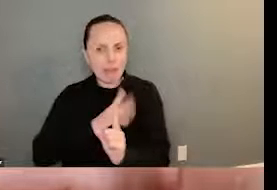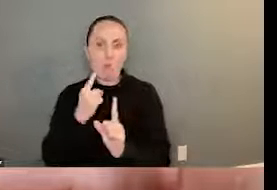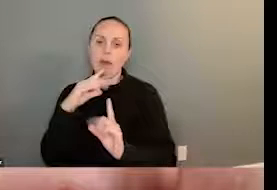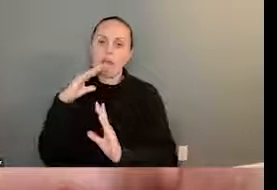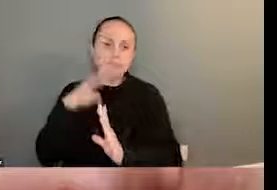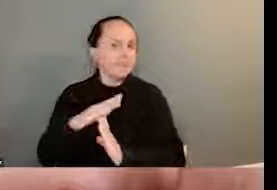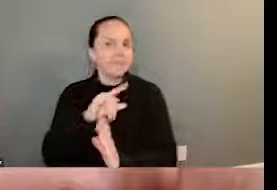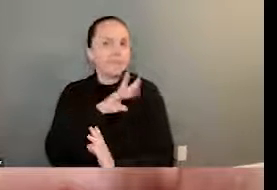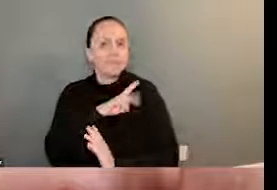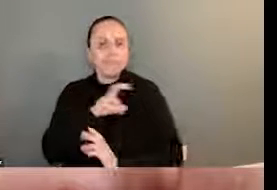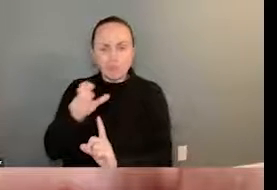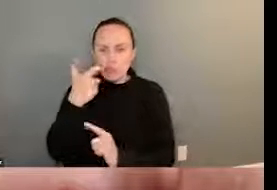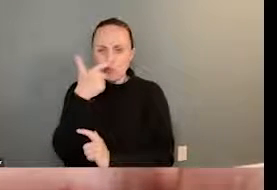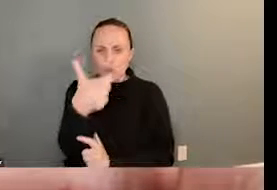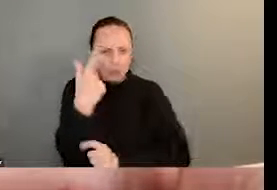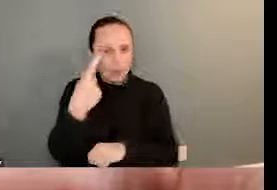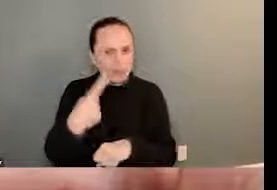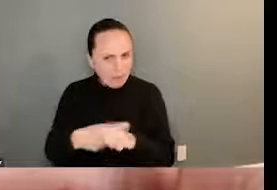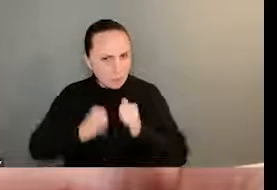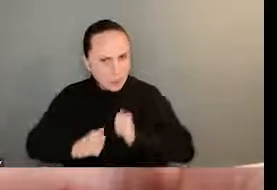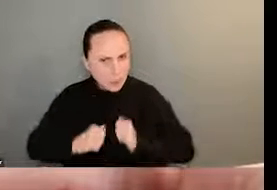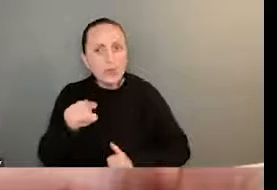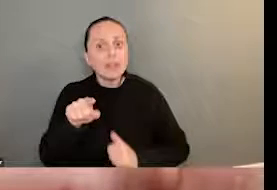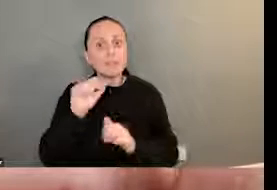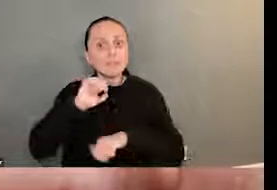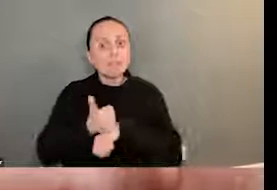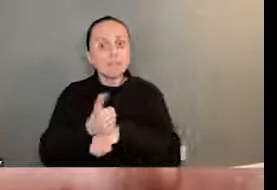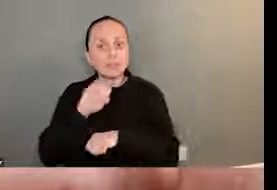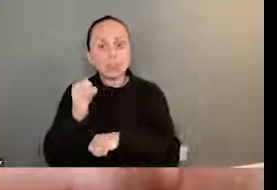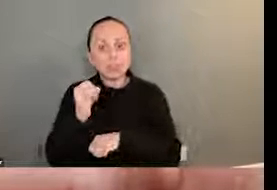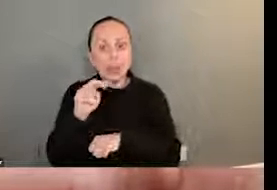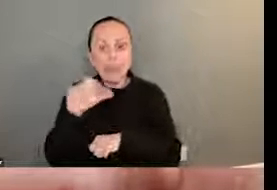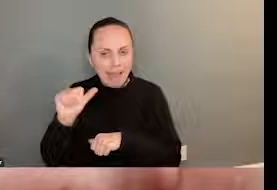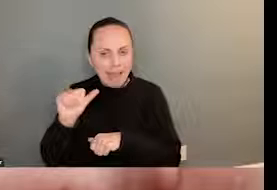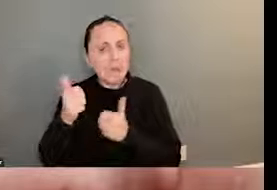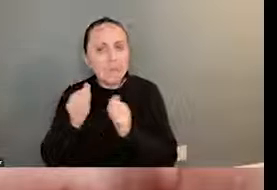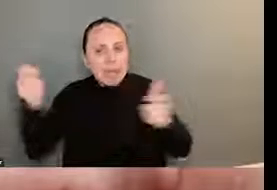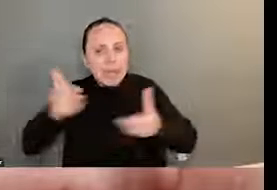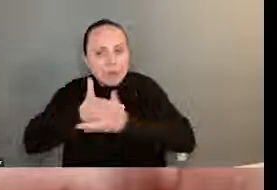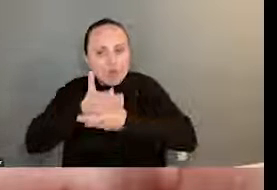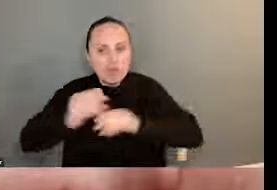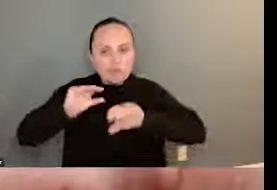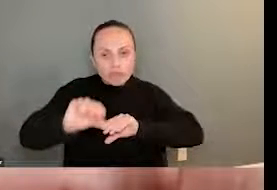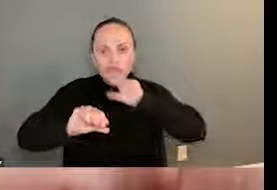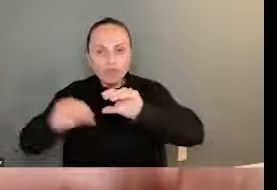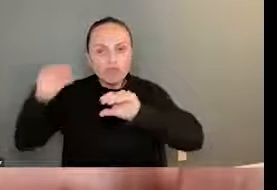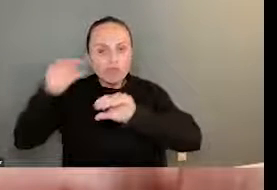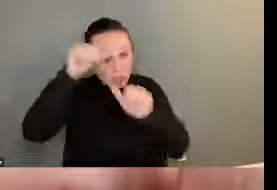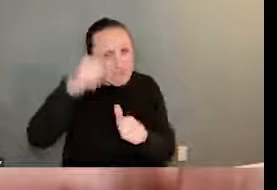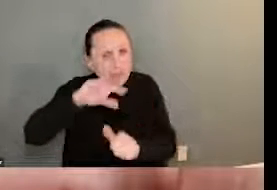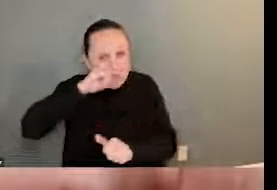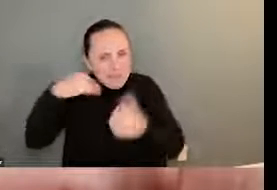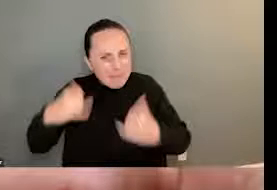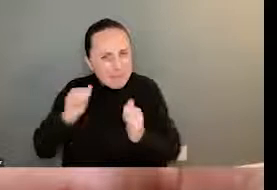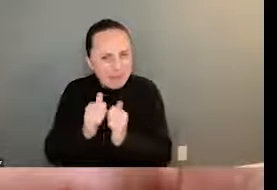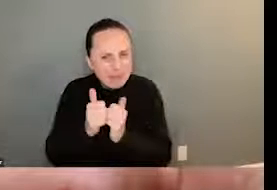he ever had was one where he put together this big Jenga set with the oversized blocks. You remember those ones from when you were a kid, right? And